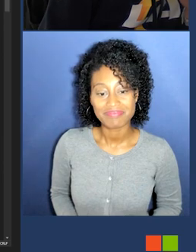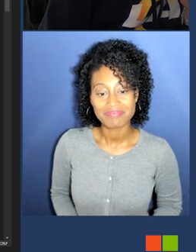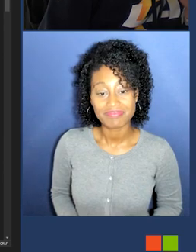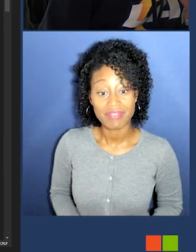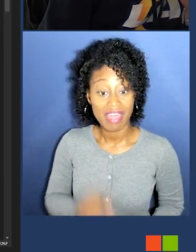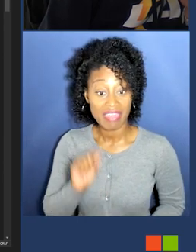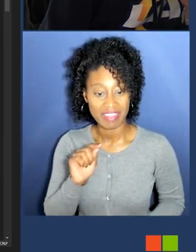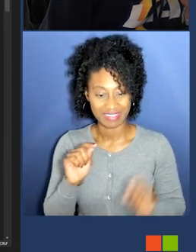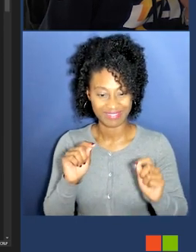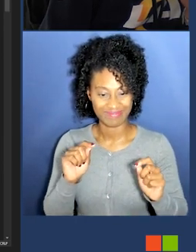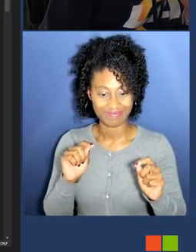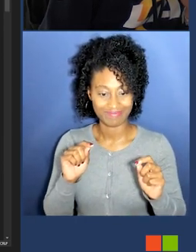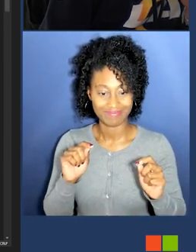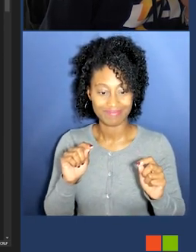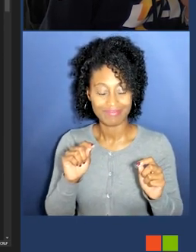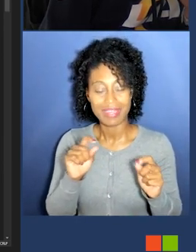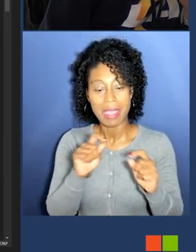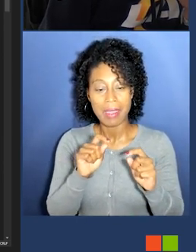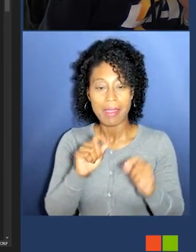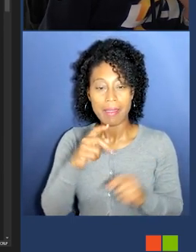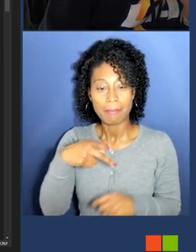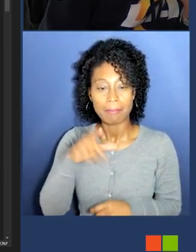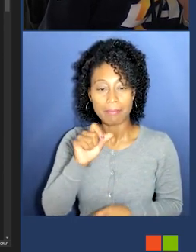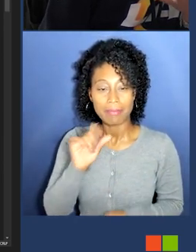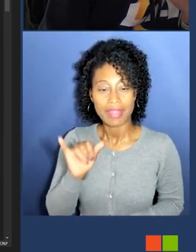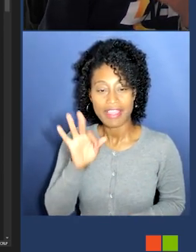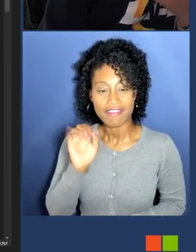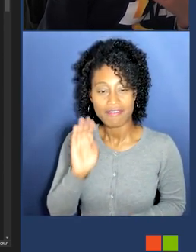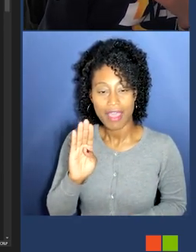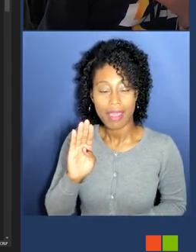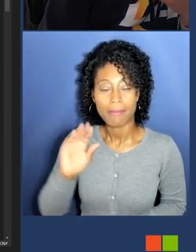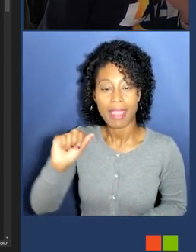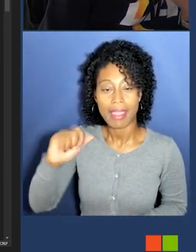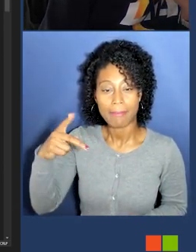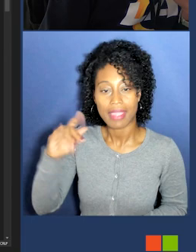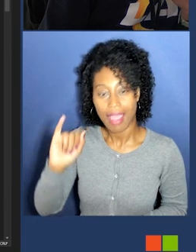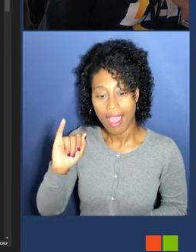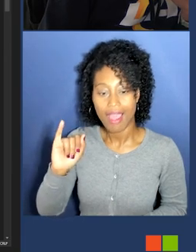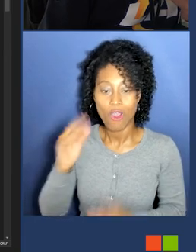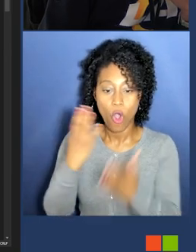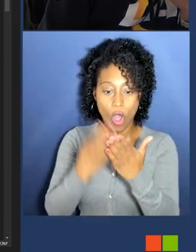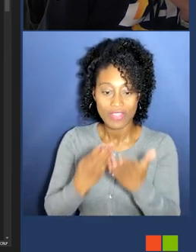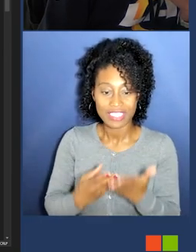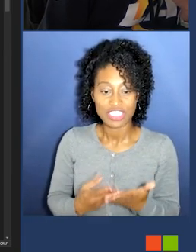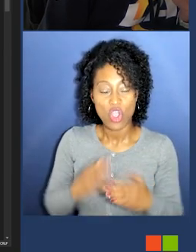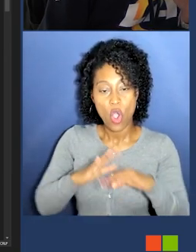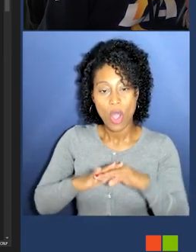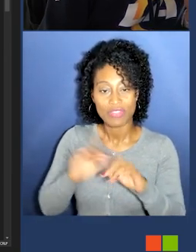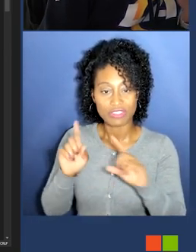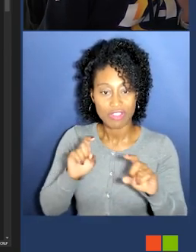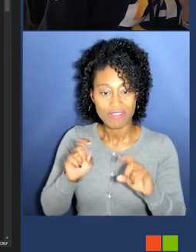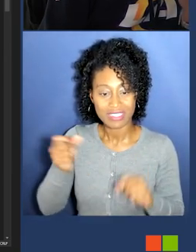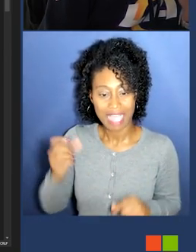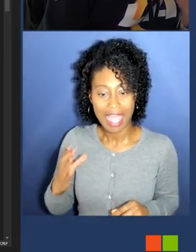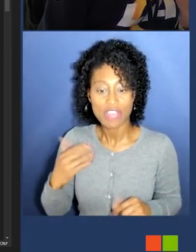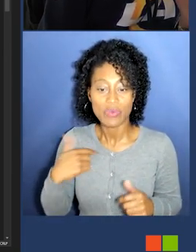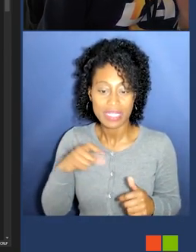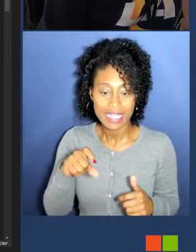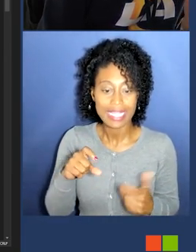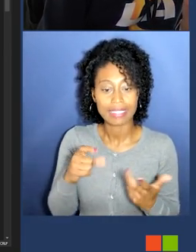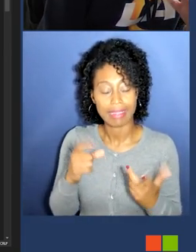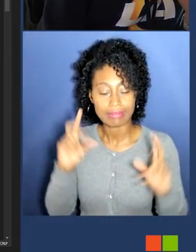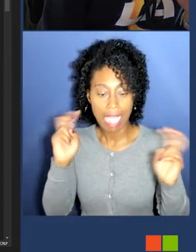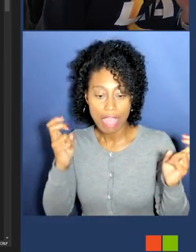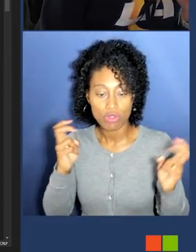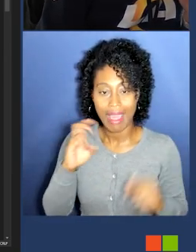This is PlayFab API authentication on the server side. So we need to have a title ID and developer secret key